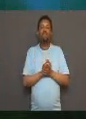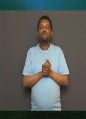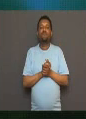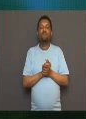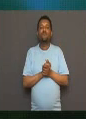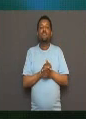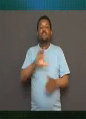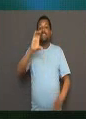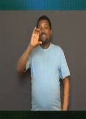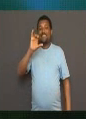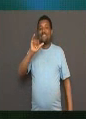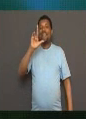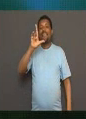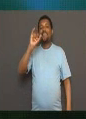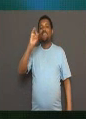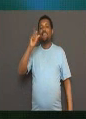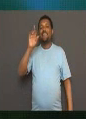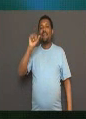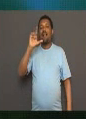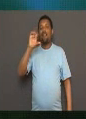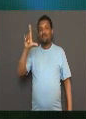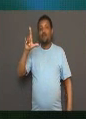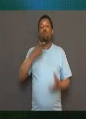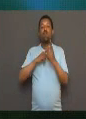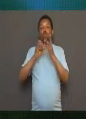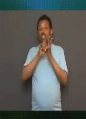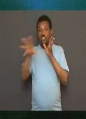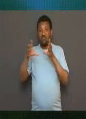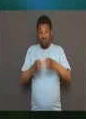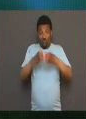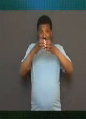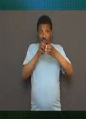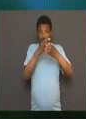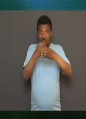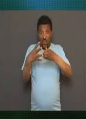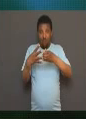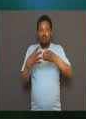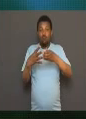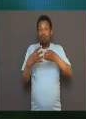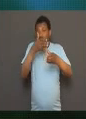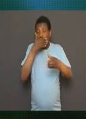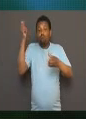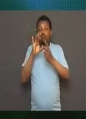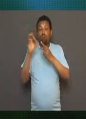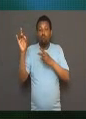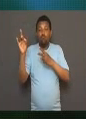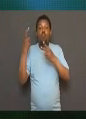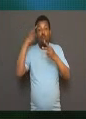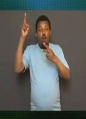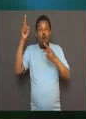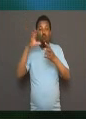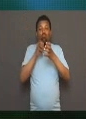is false. Cylindrical projections are actually best